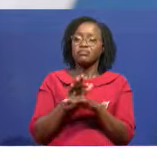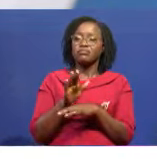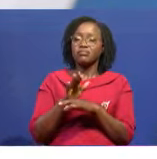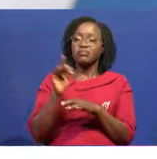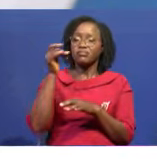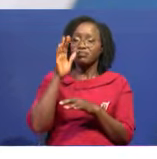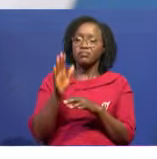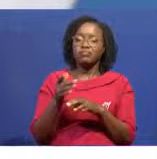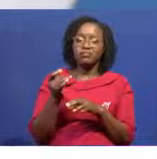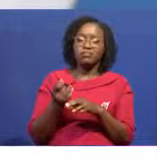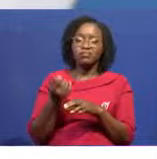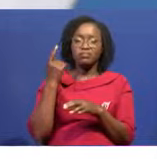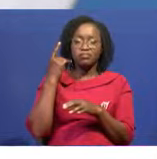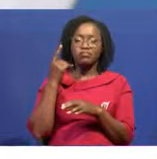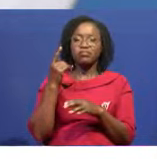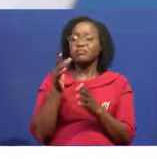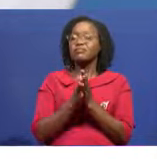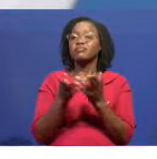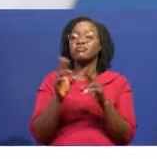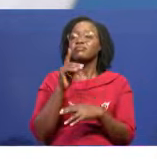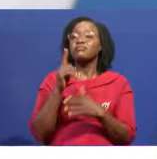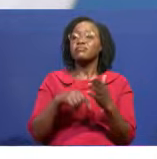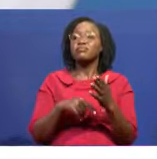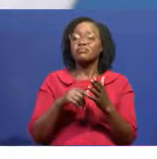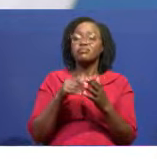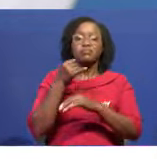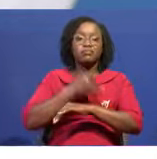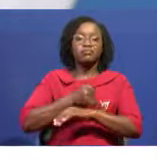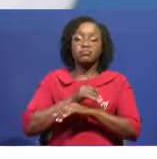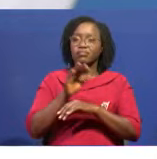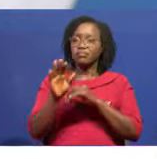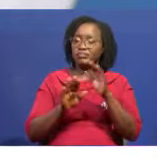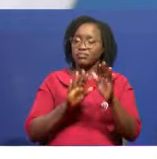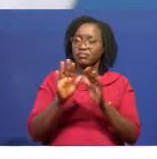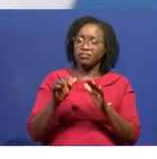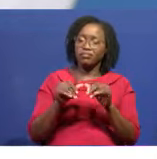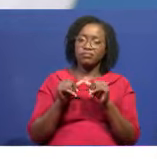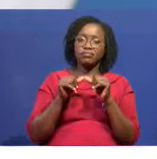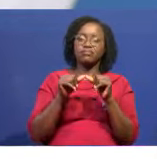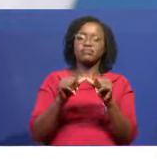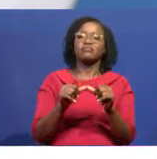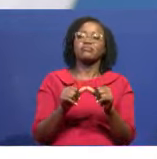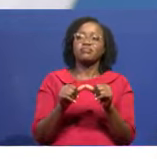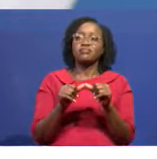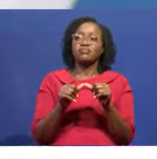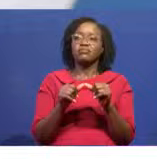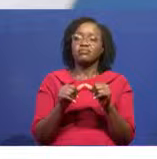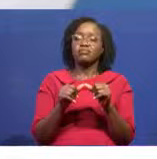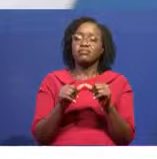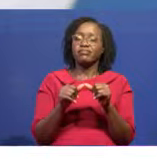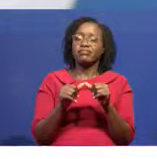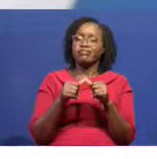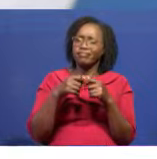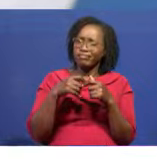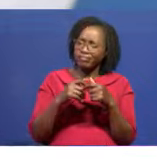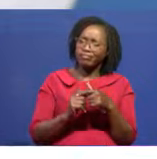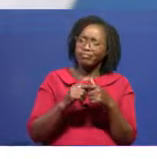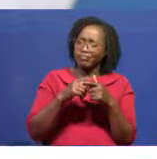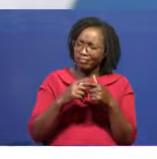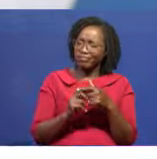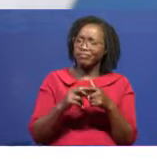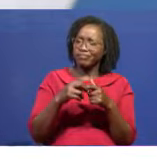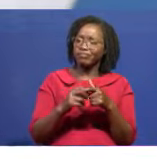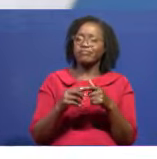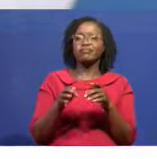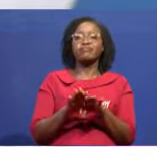so that they would understand what is going on within their institution, and then we just continue tightening